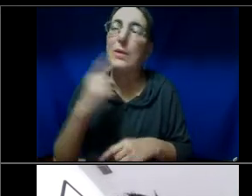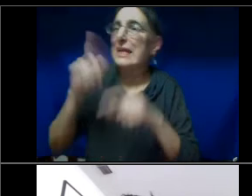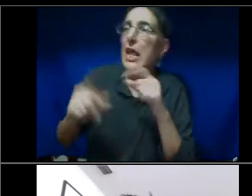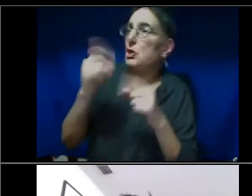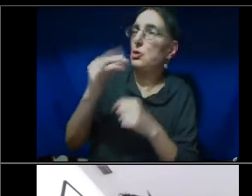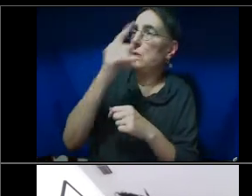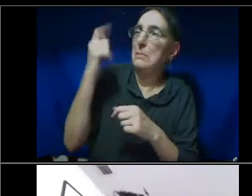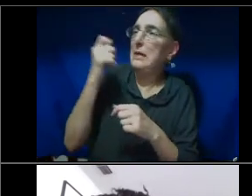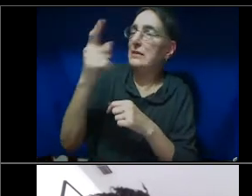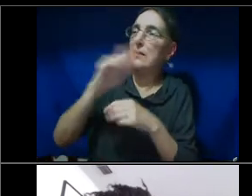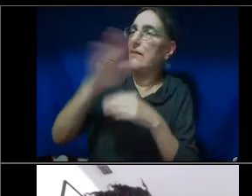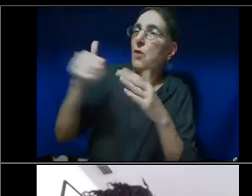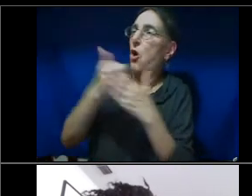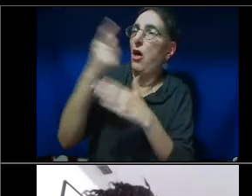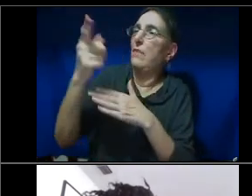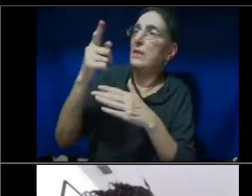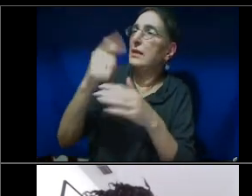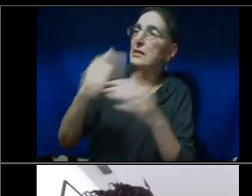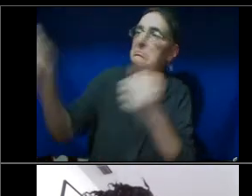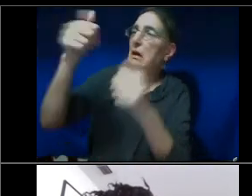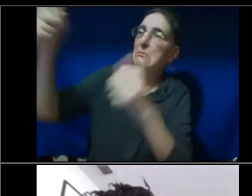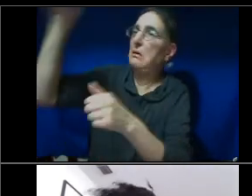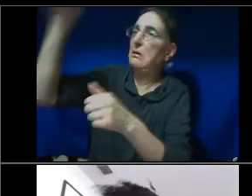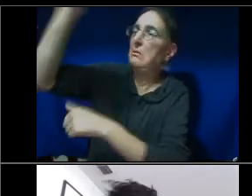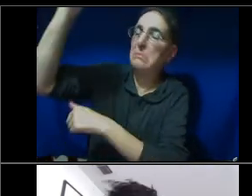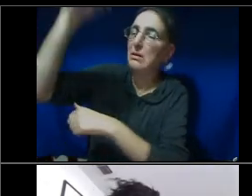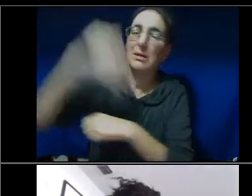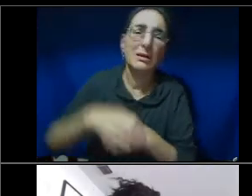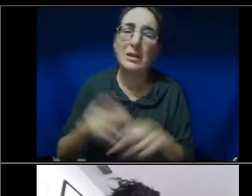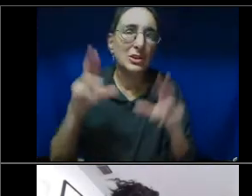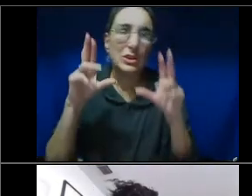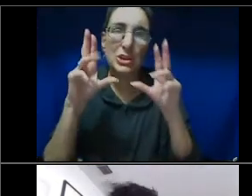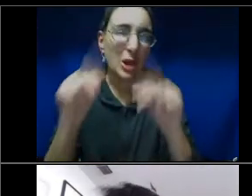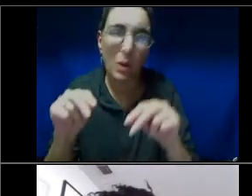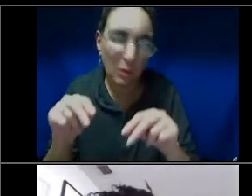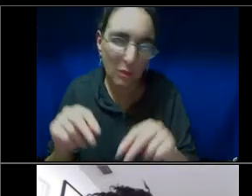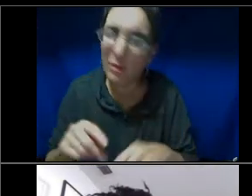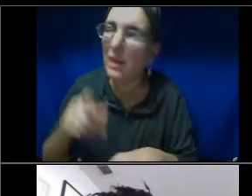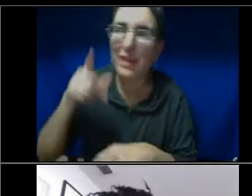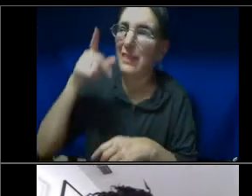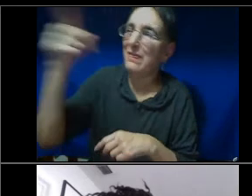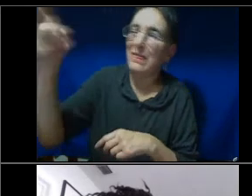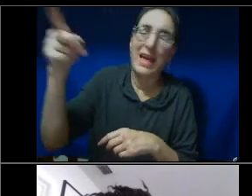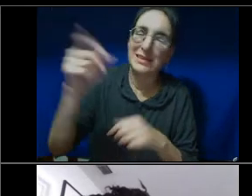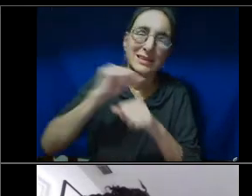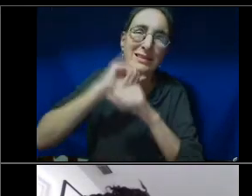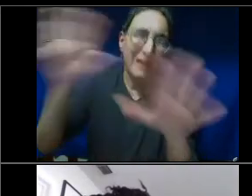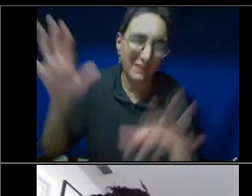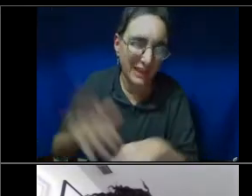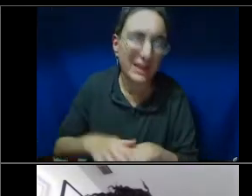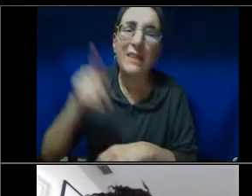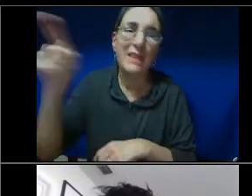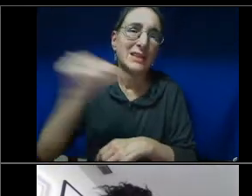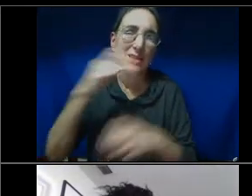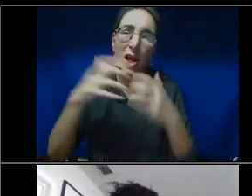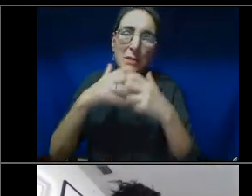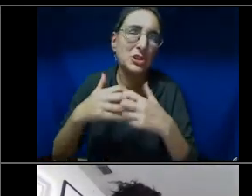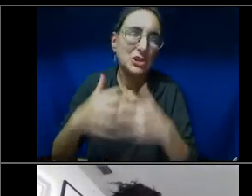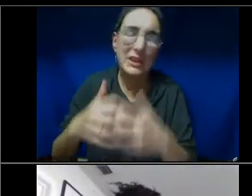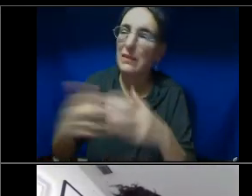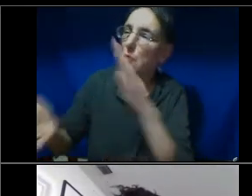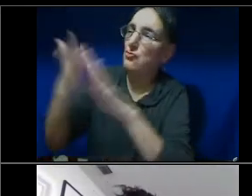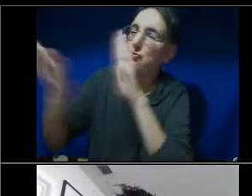exist. That is a facade. Humans created bureaucracy. It's not a little machine that it's by itself. It can be undone.